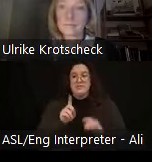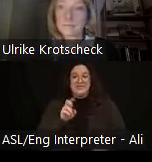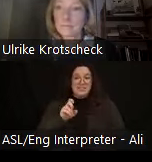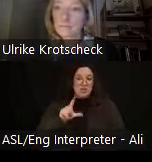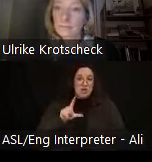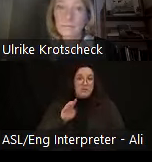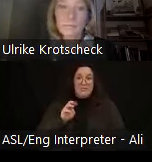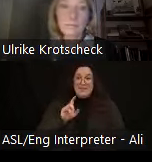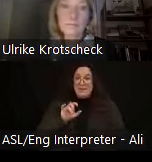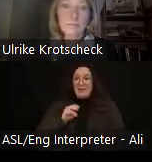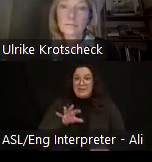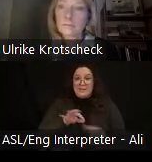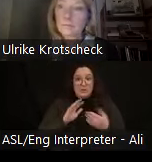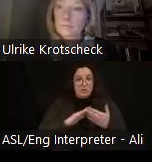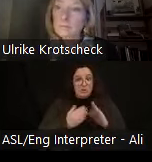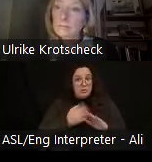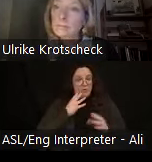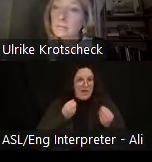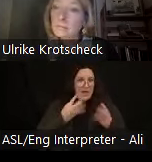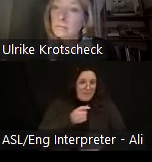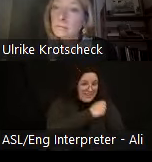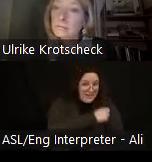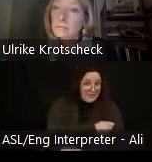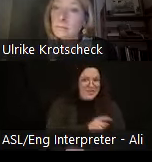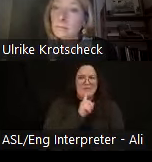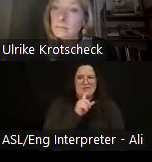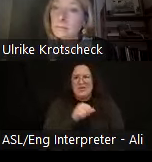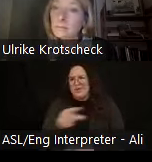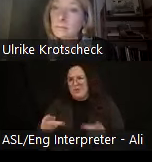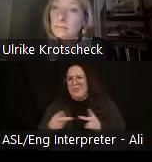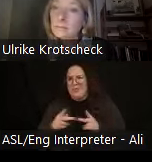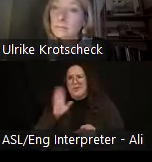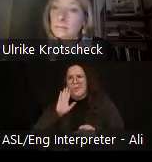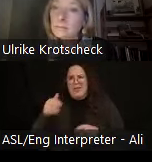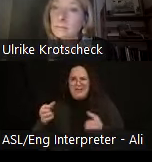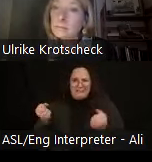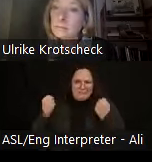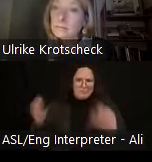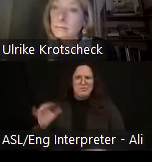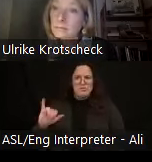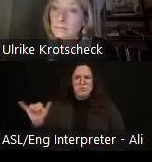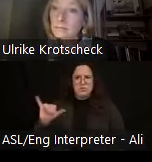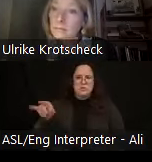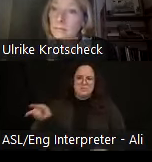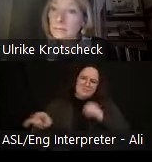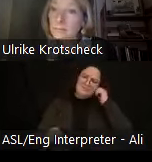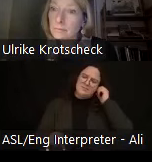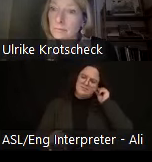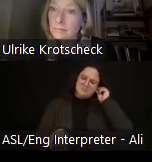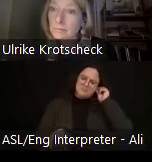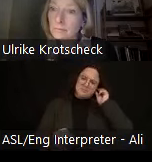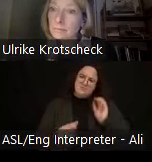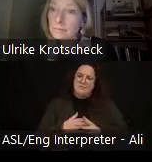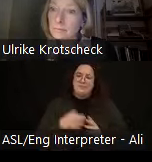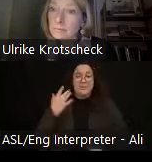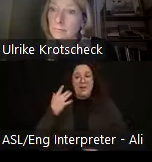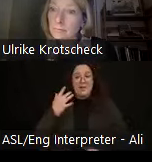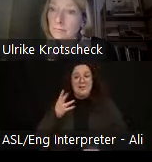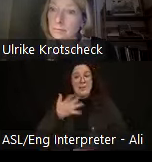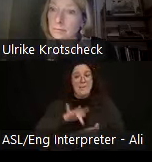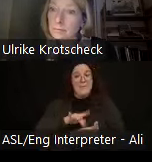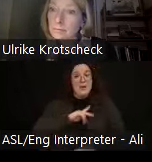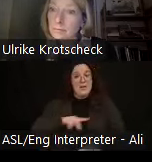of tattoos, but I think there will be other places where this tradition existed, especially because those Middle Kingdom